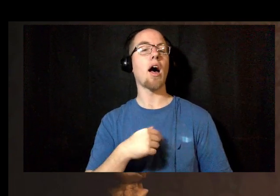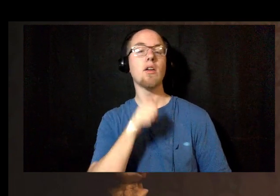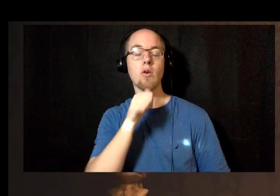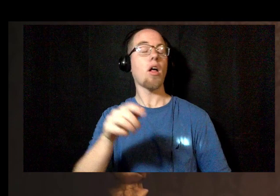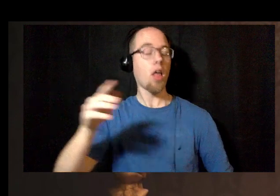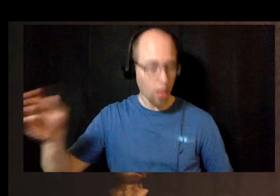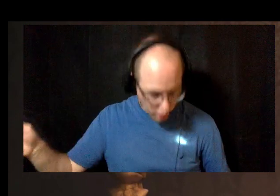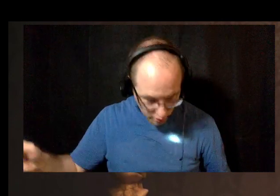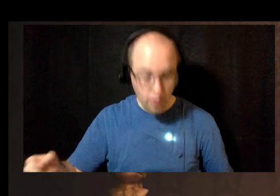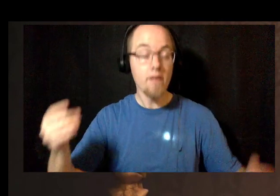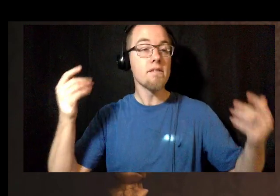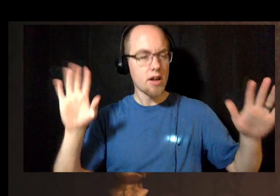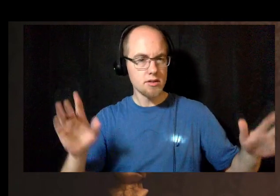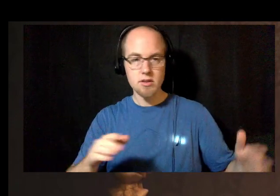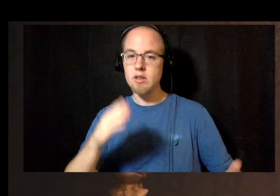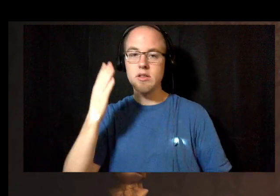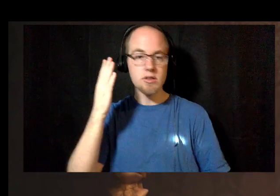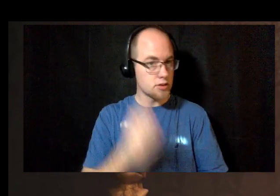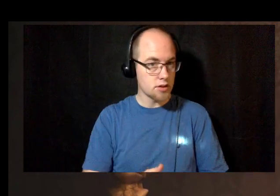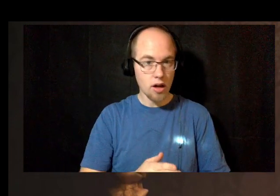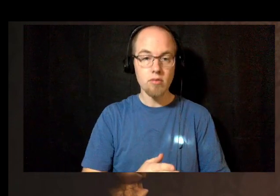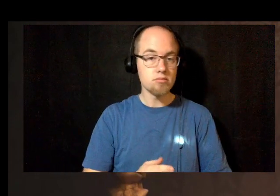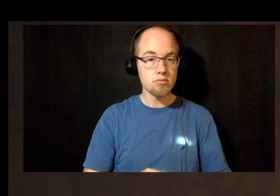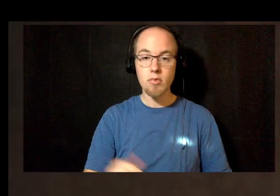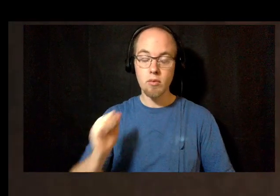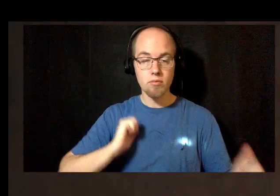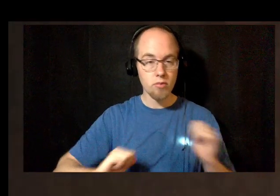the performance? Will you feel